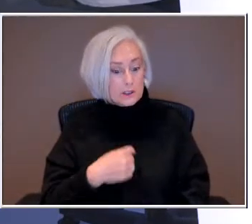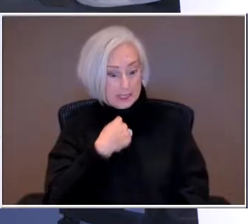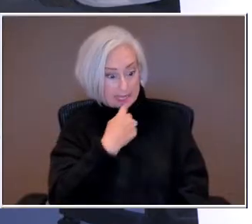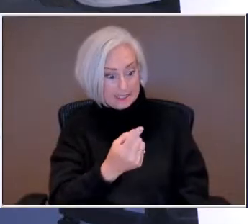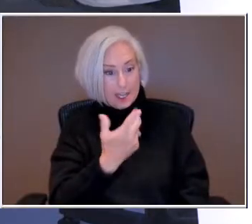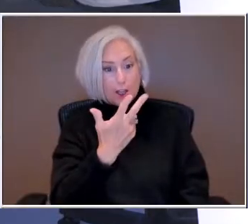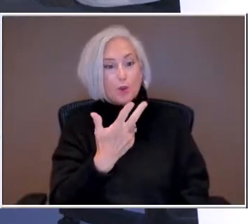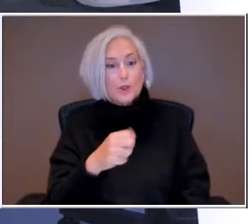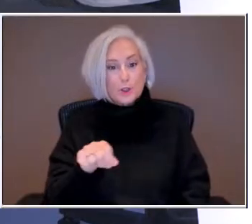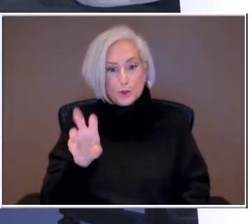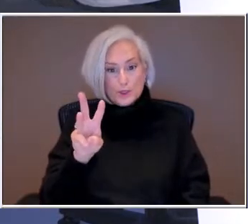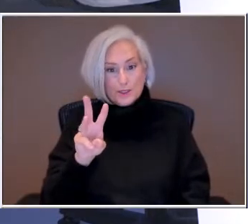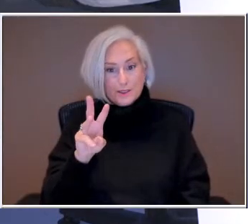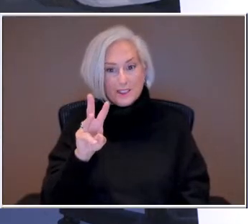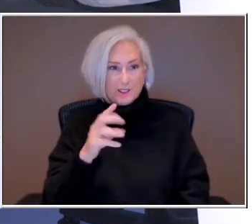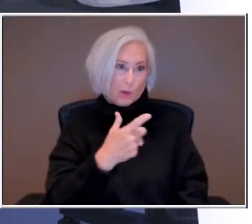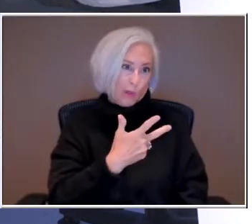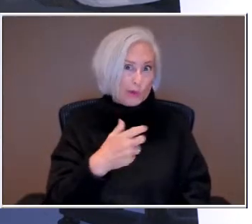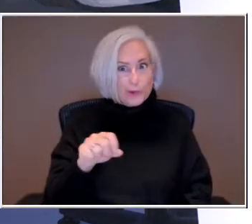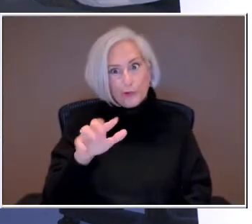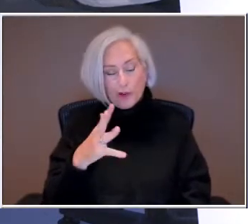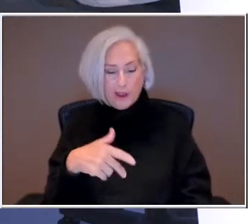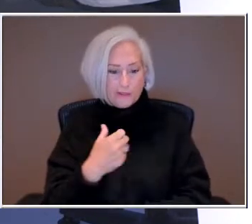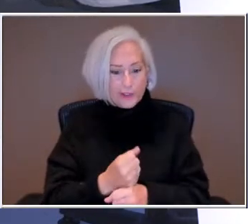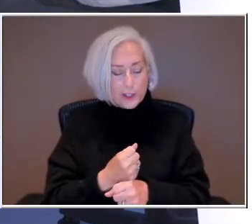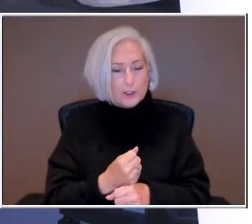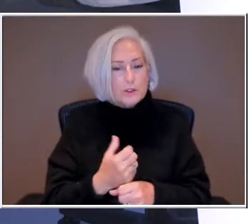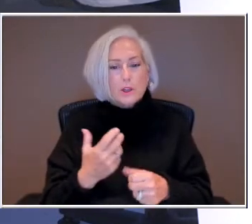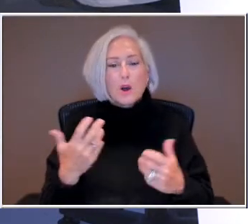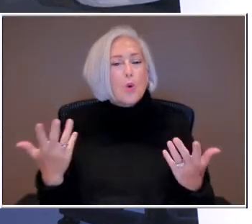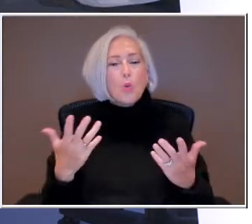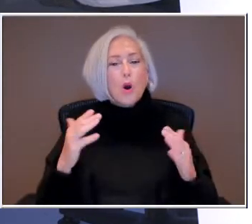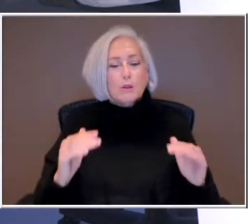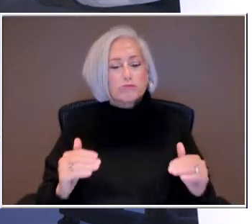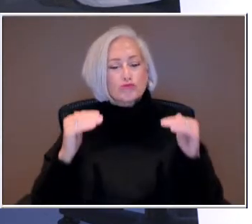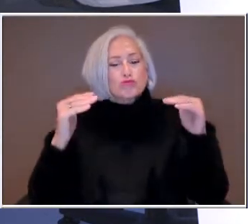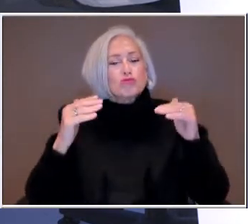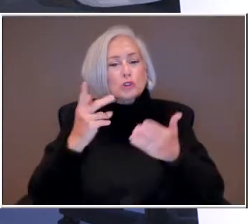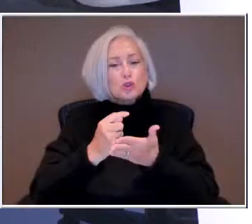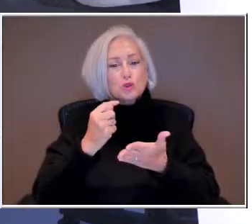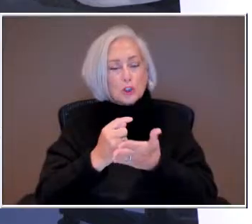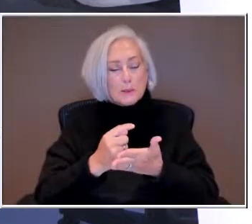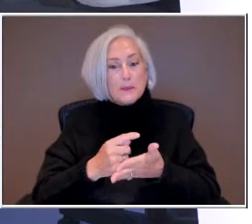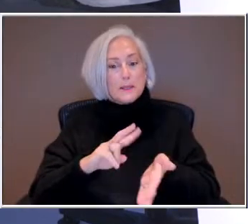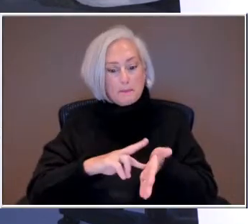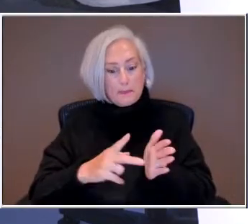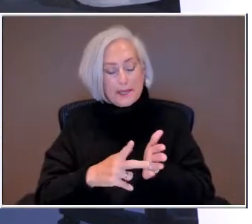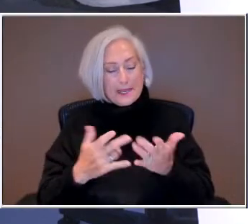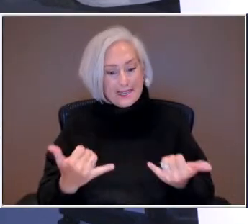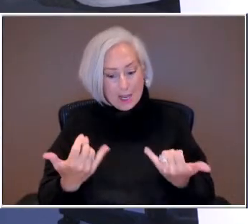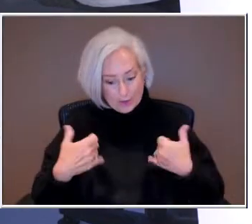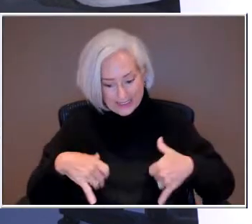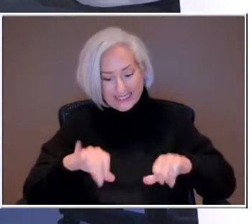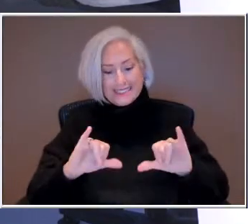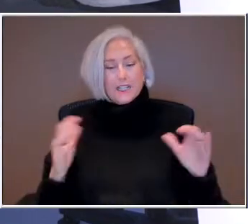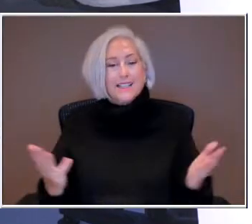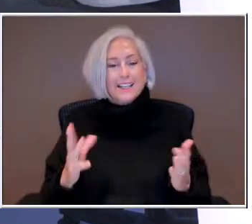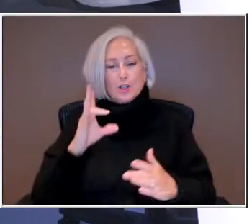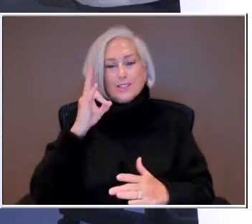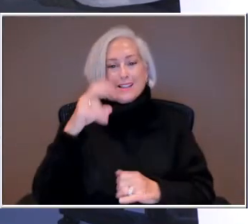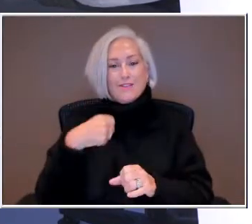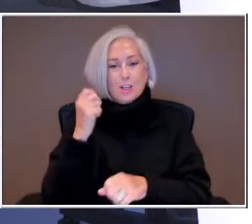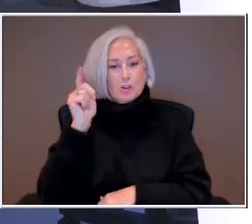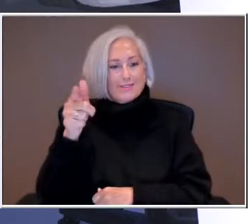years. What advanced treatments have made it possible for her to be sitting here with us today, 7 years later, sharing her story?